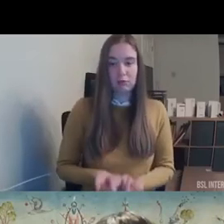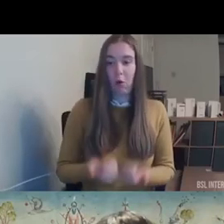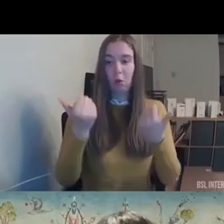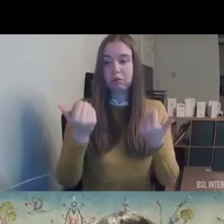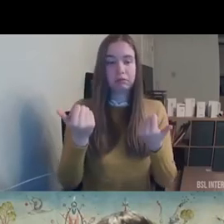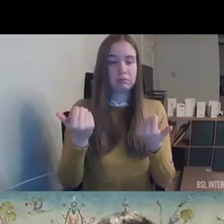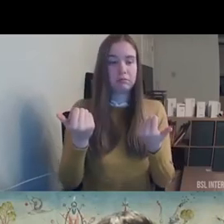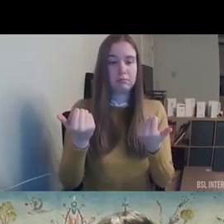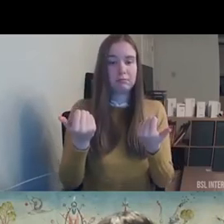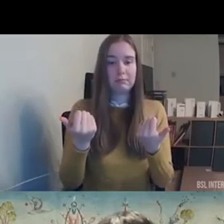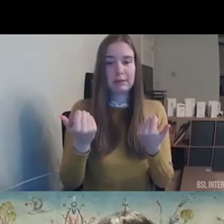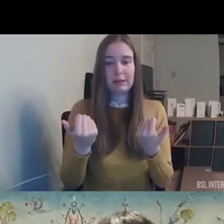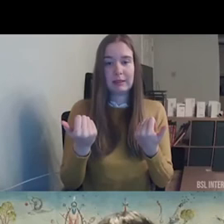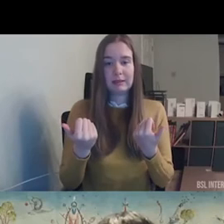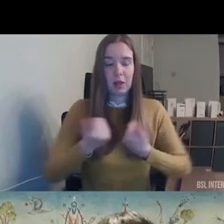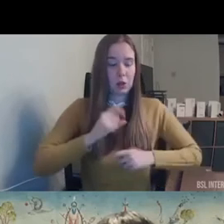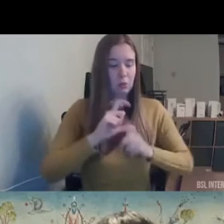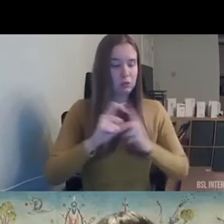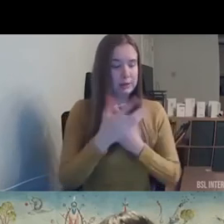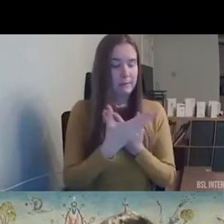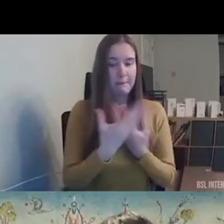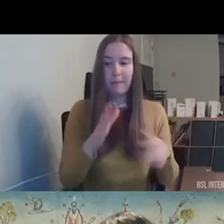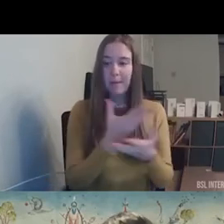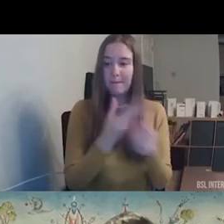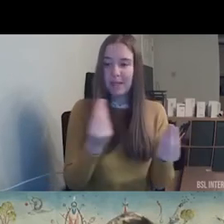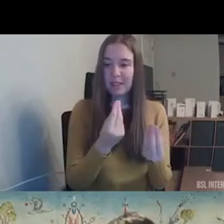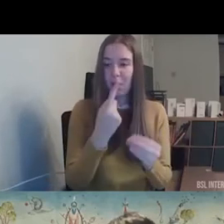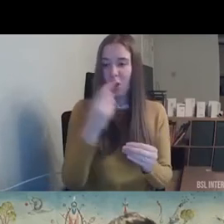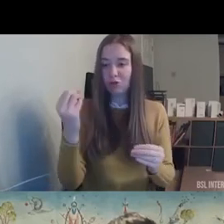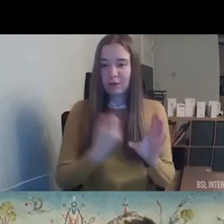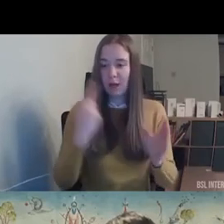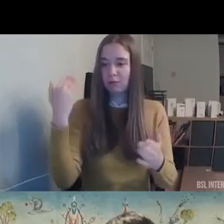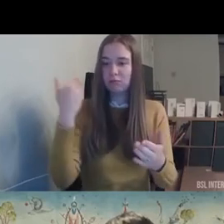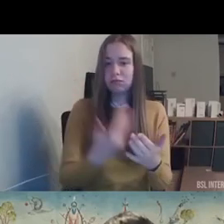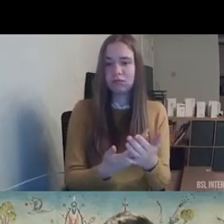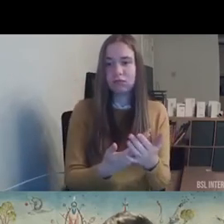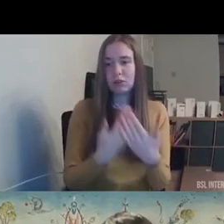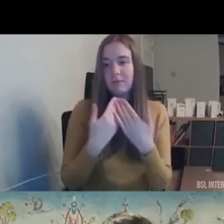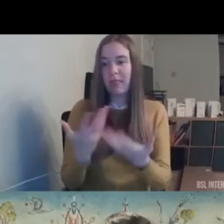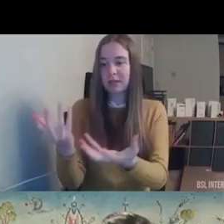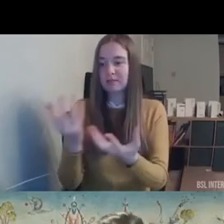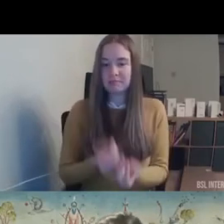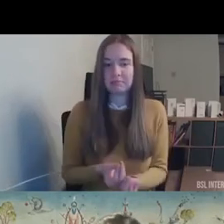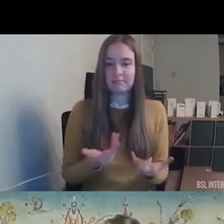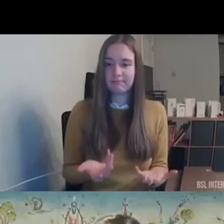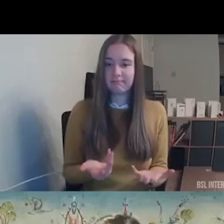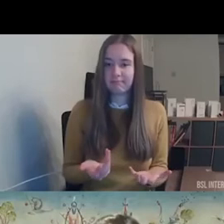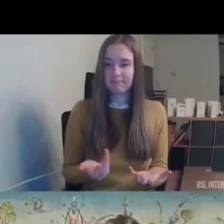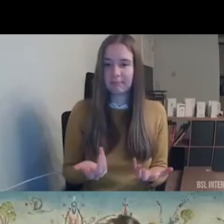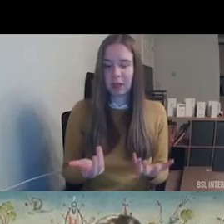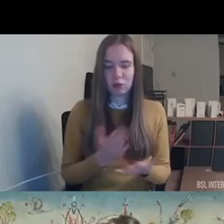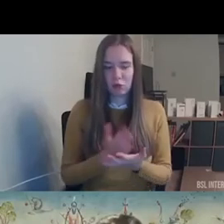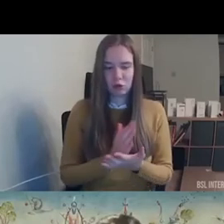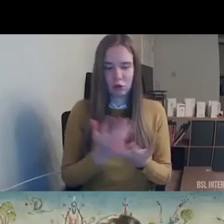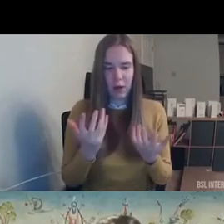hasn't been with our communities for a few hundred years, not too sure what to do with it. So it's part of